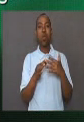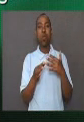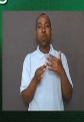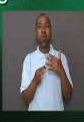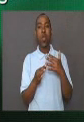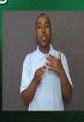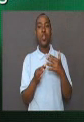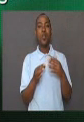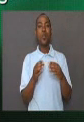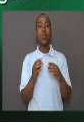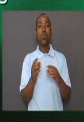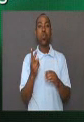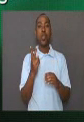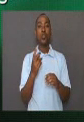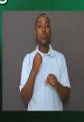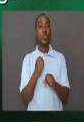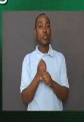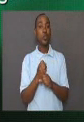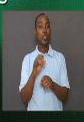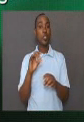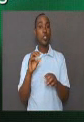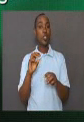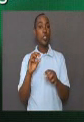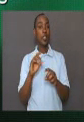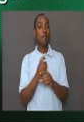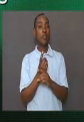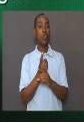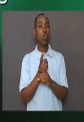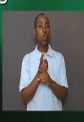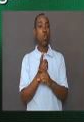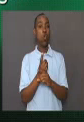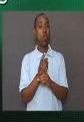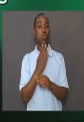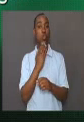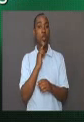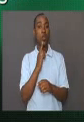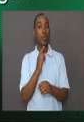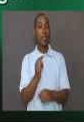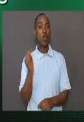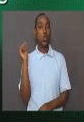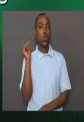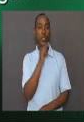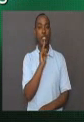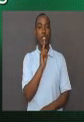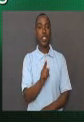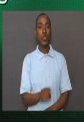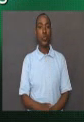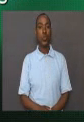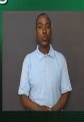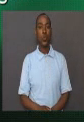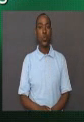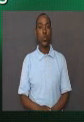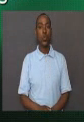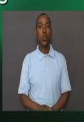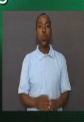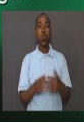both made with natural sugar," is a false statement. Wine